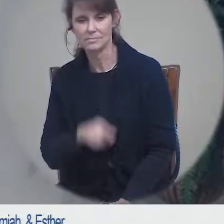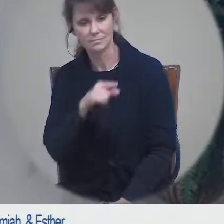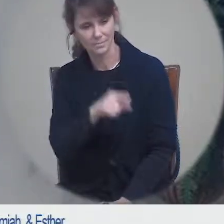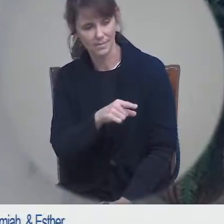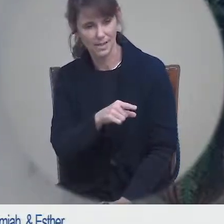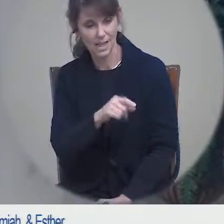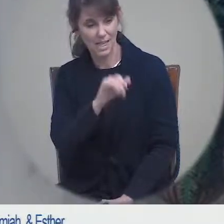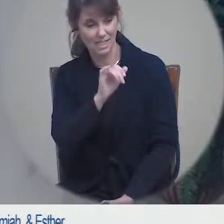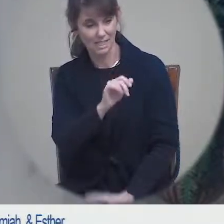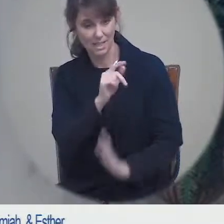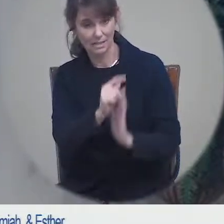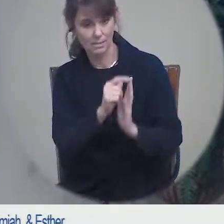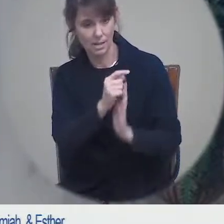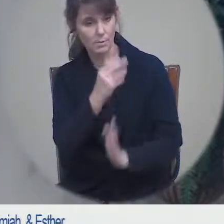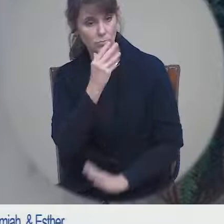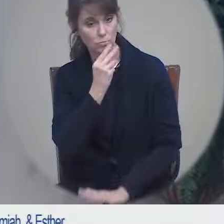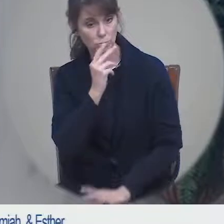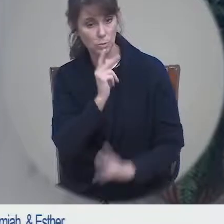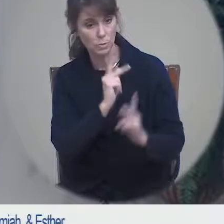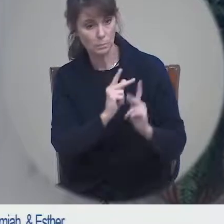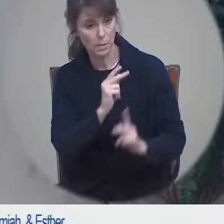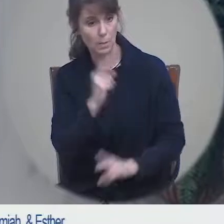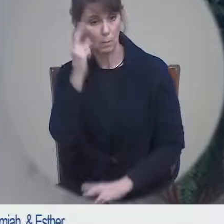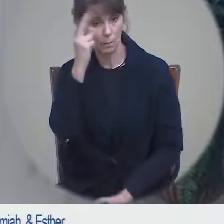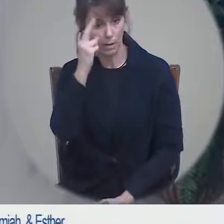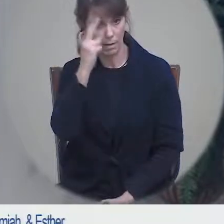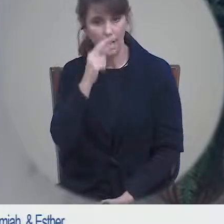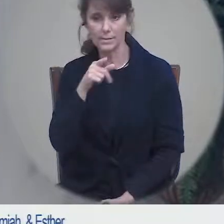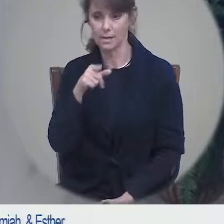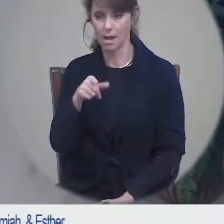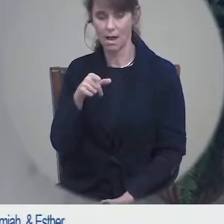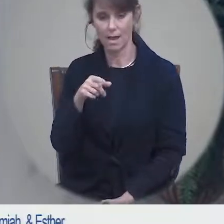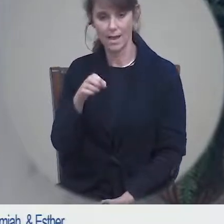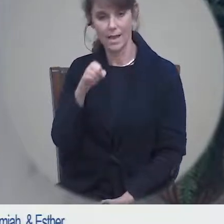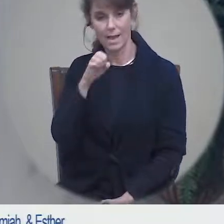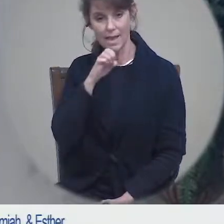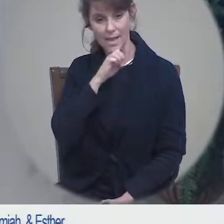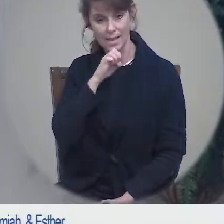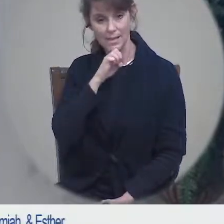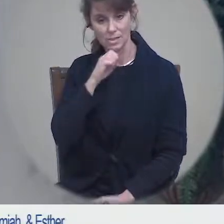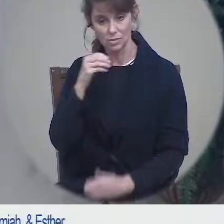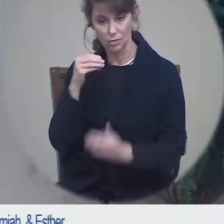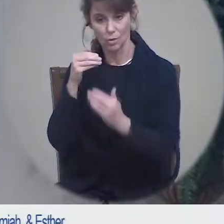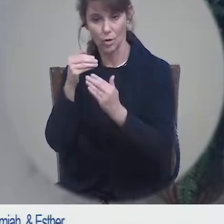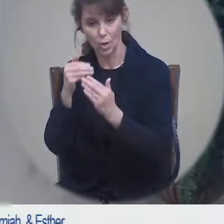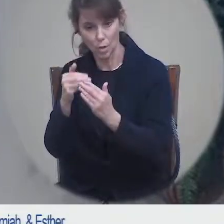people to realize that they had one of their own next to the throne.